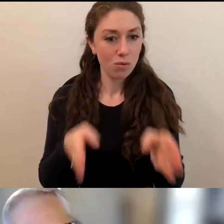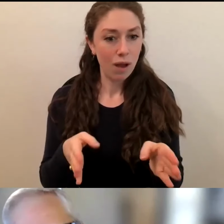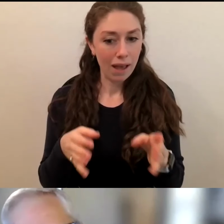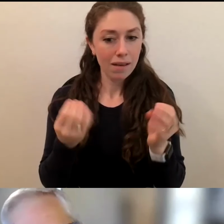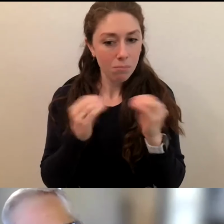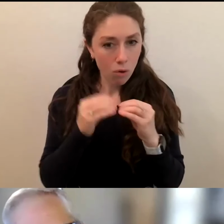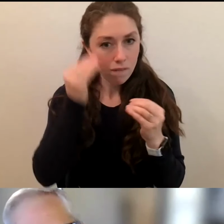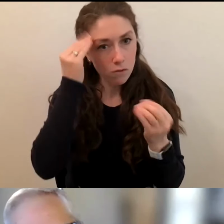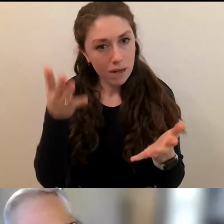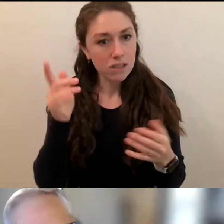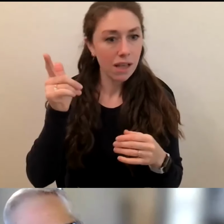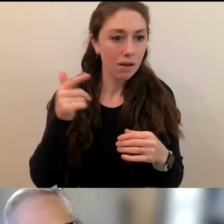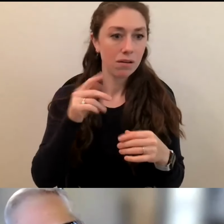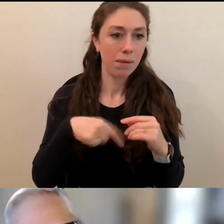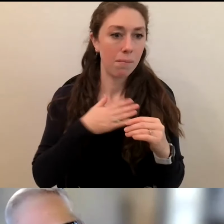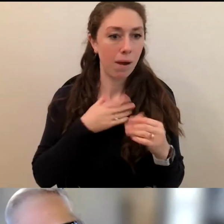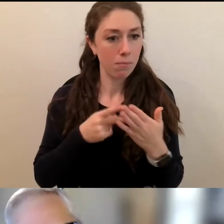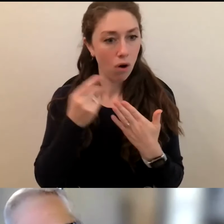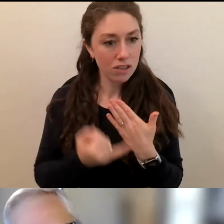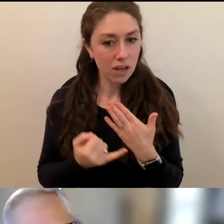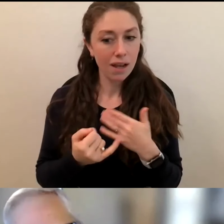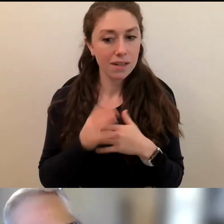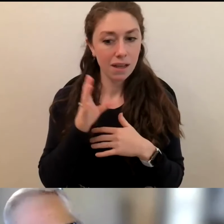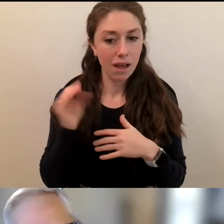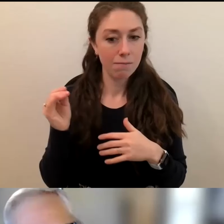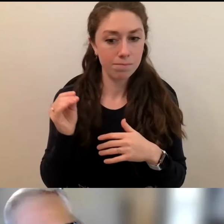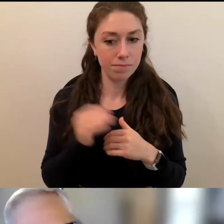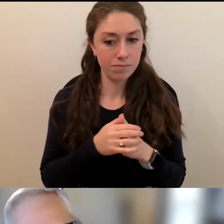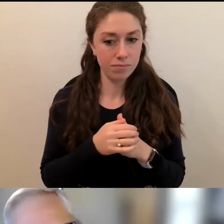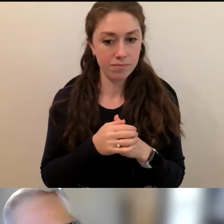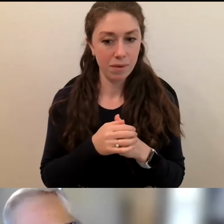more information about my project. And